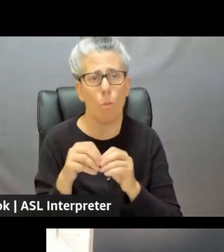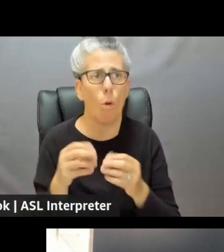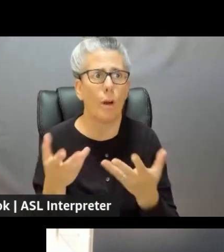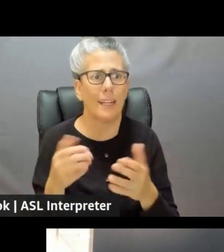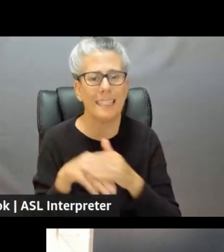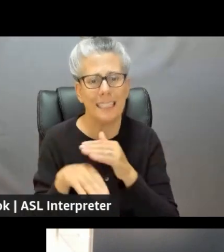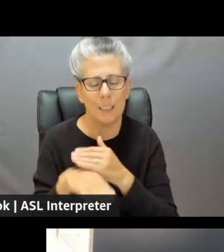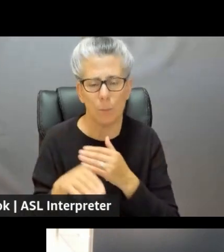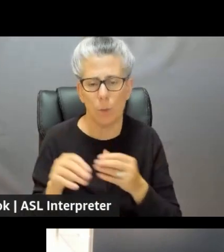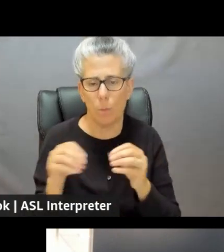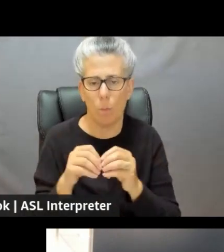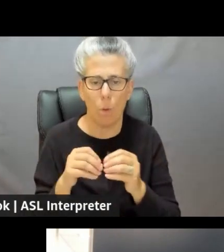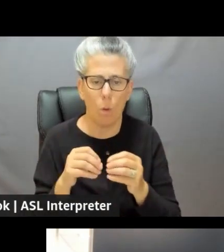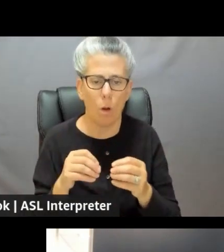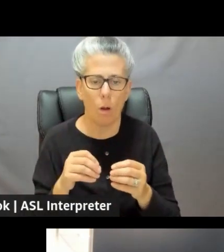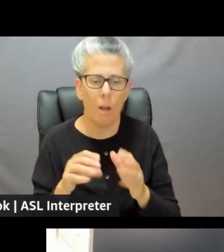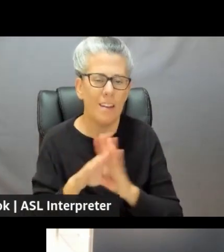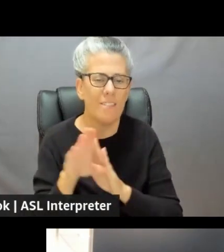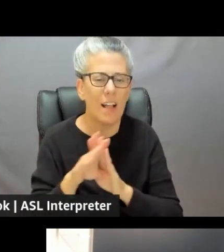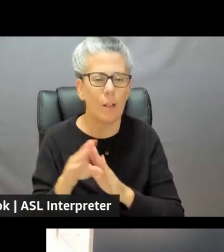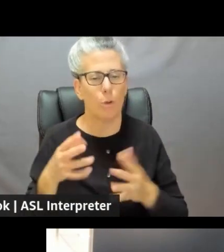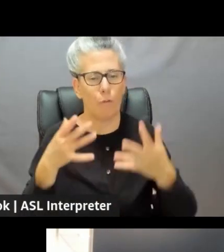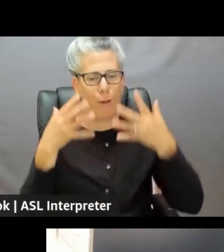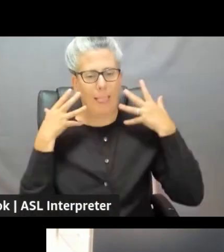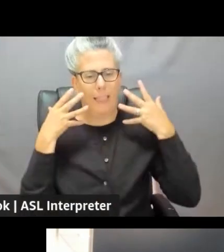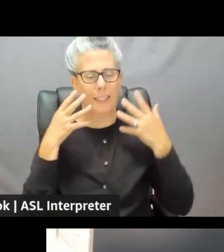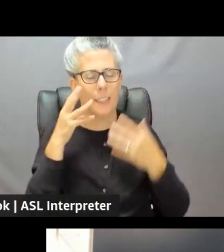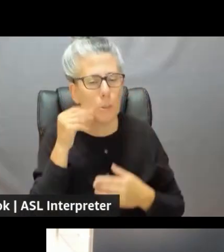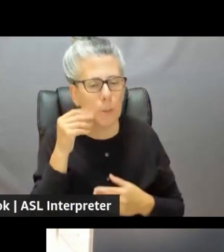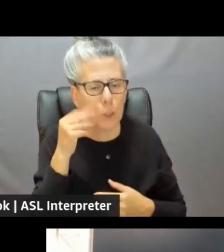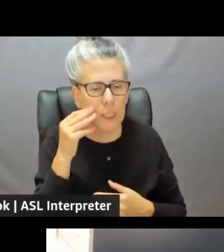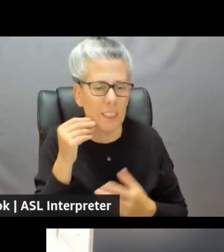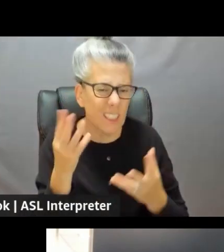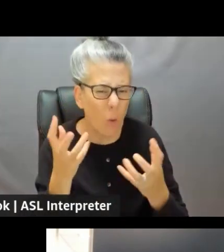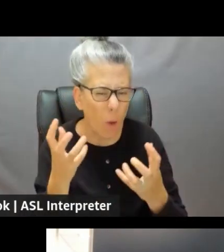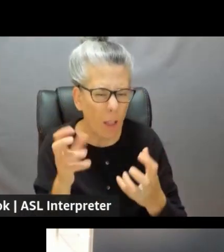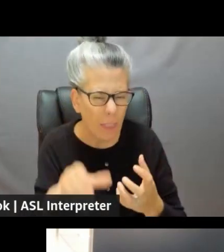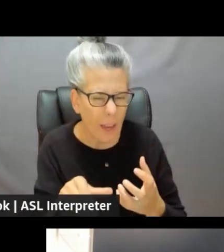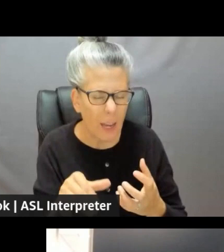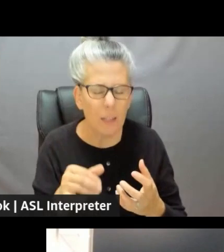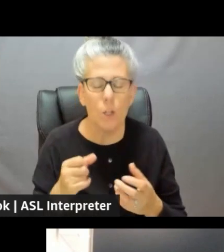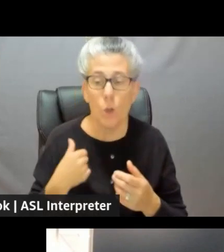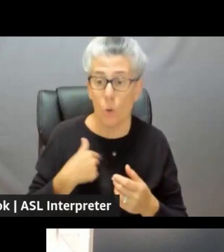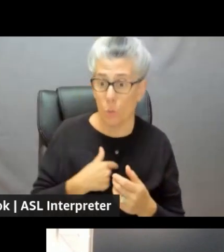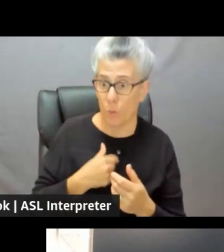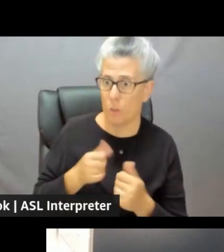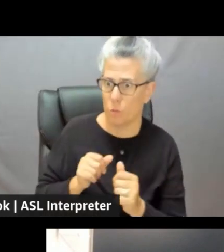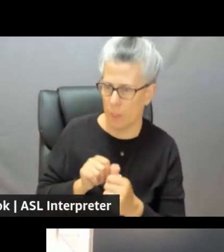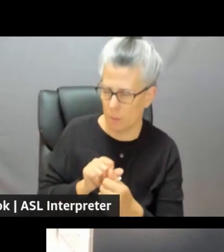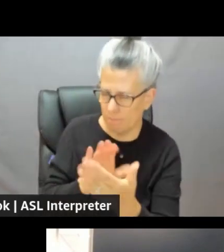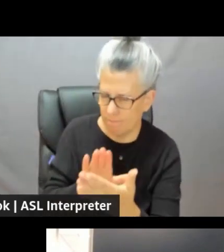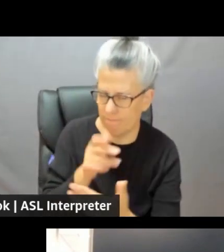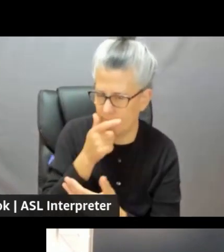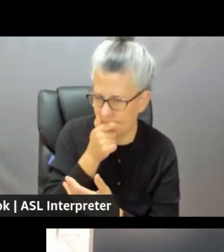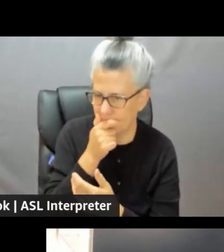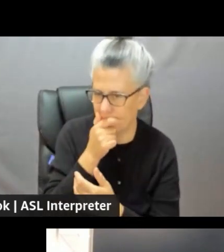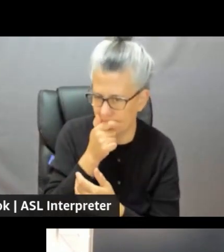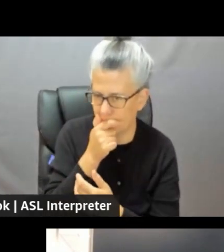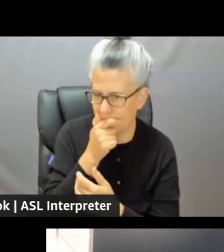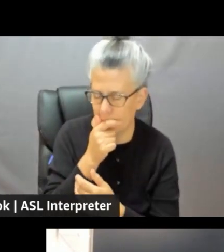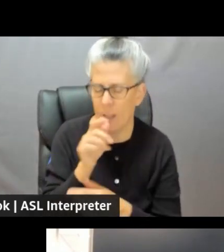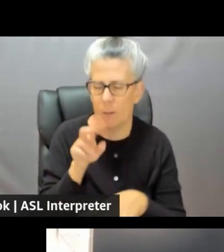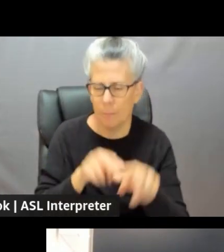a more developer-friendly experience, right? So what we try to do is like we try to reach out to the community, and we first of all came up with this